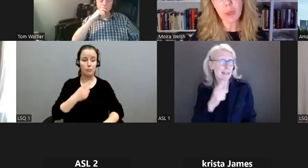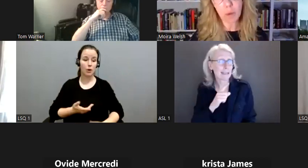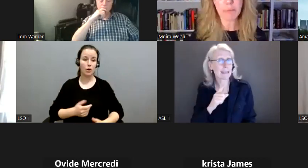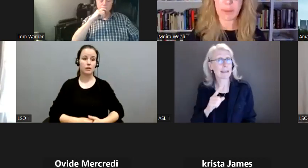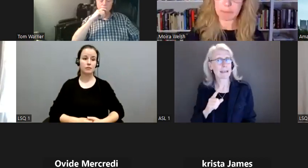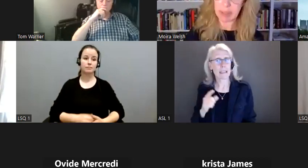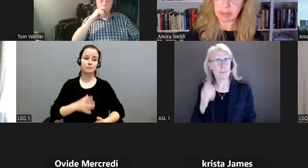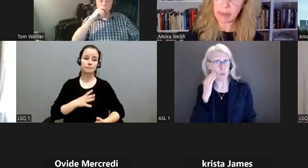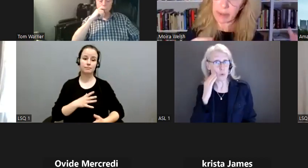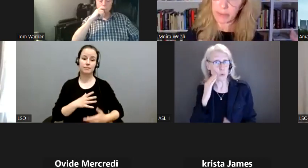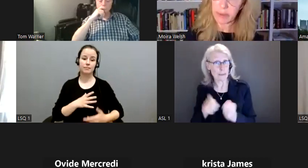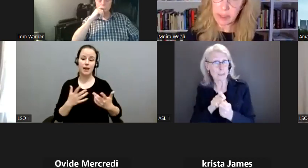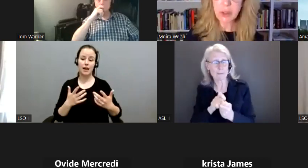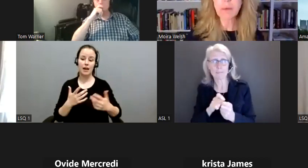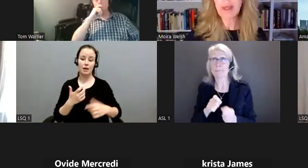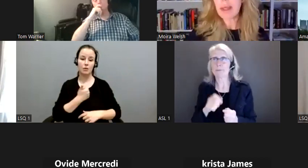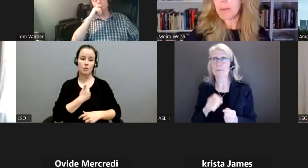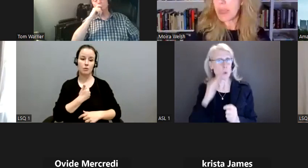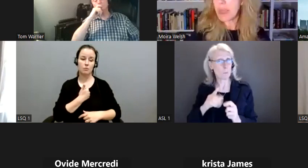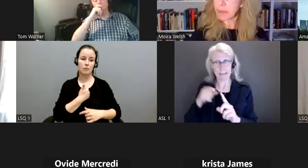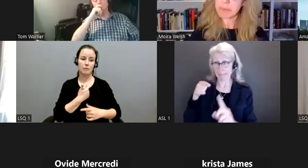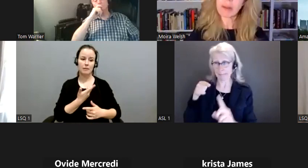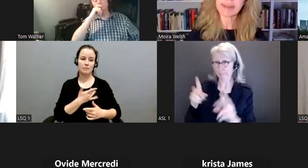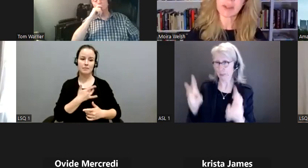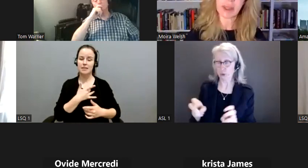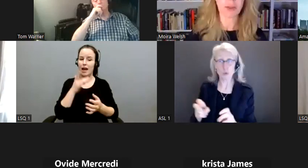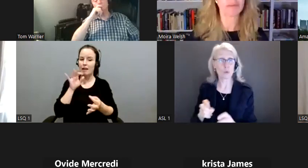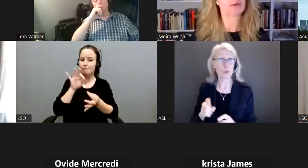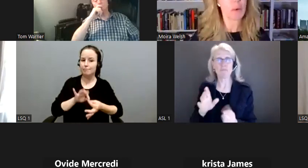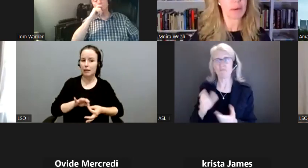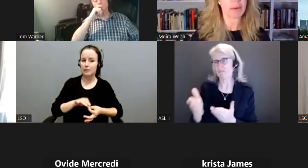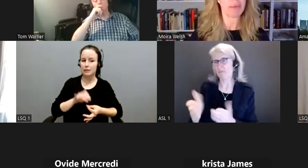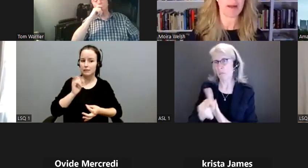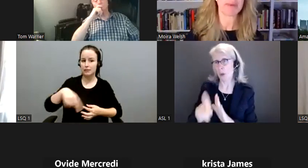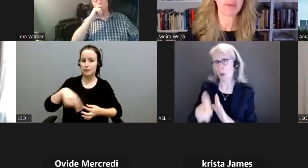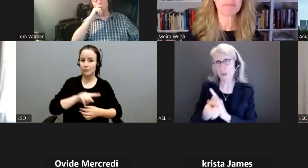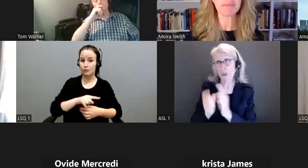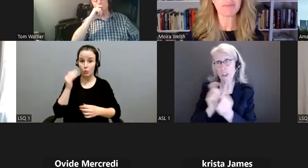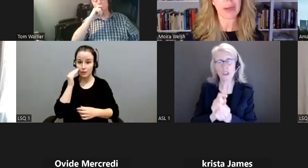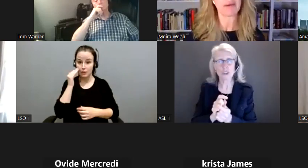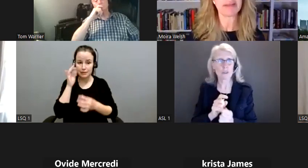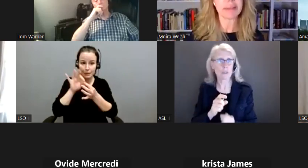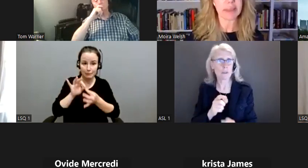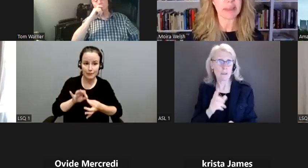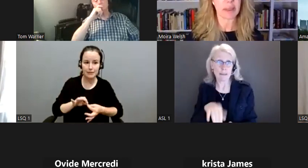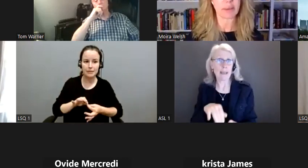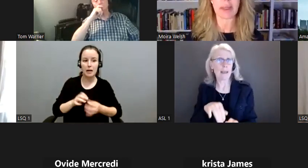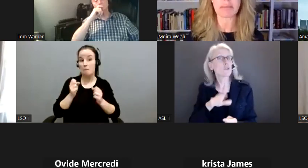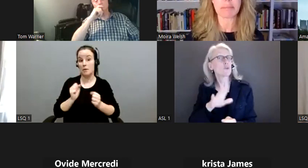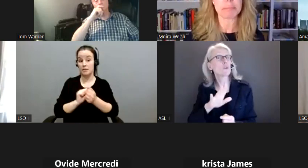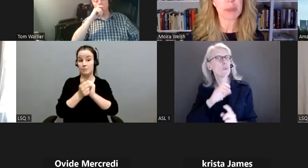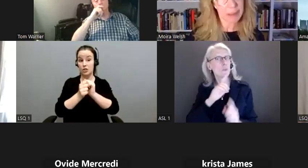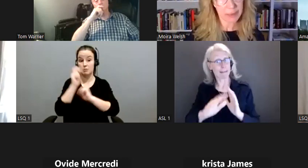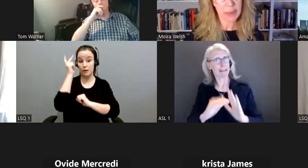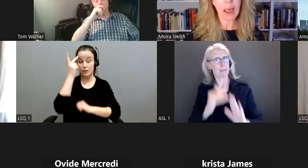you know of here's the issue, maybe here's a policy change if you're aware of that, but just be very detailed